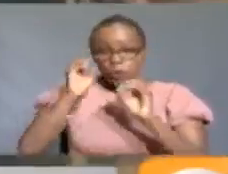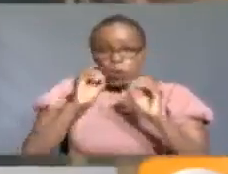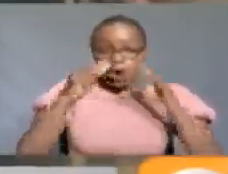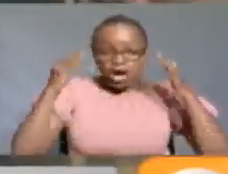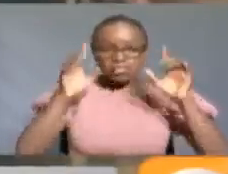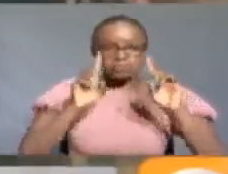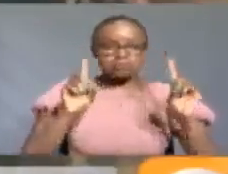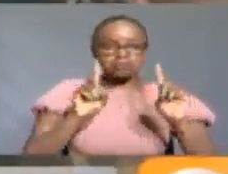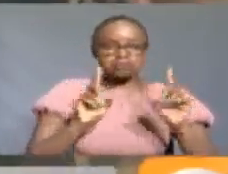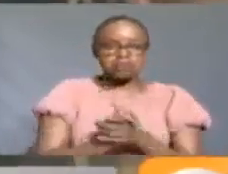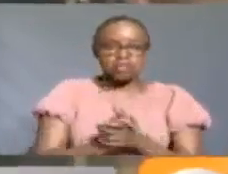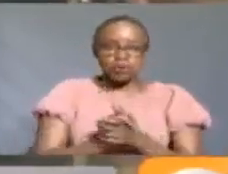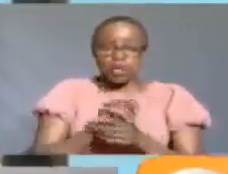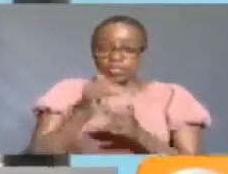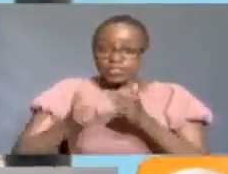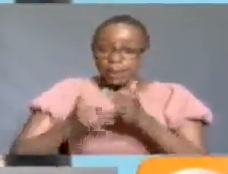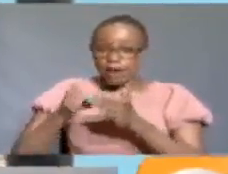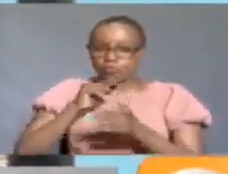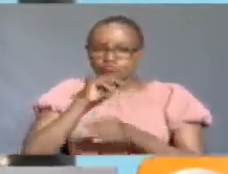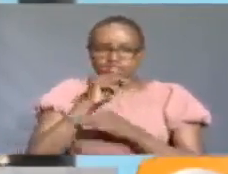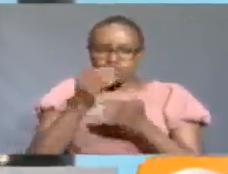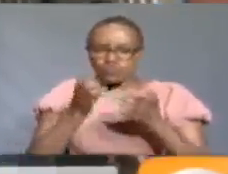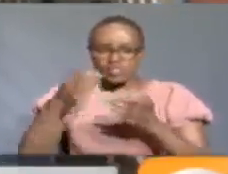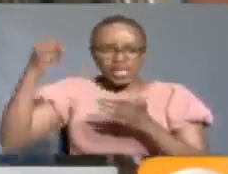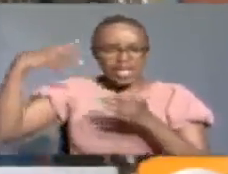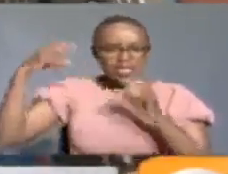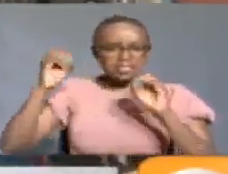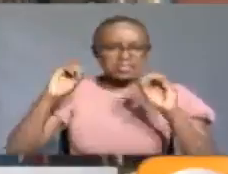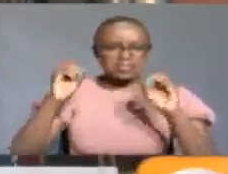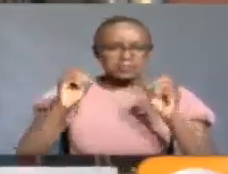attention. With this machine, one does not need electricity.